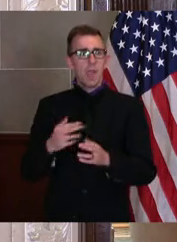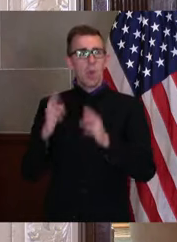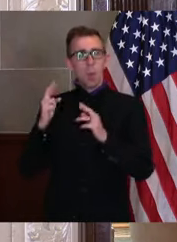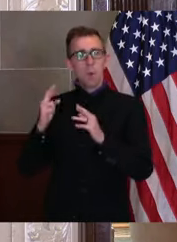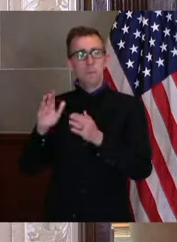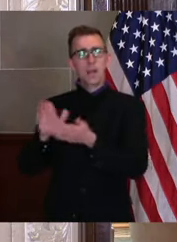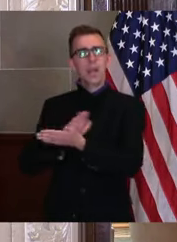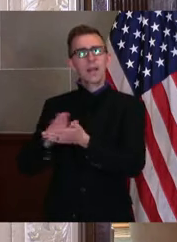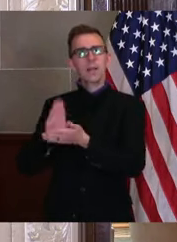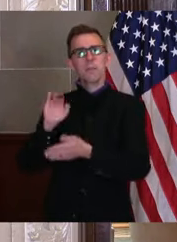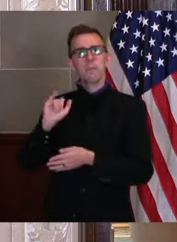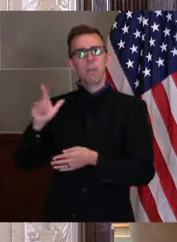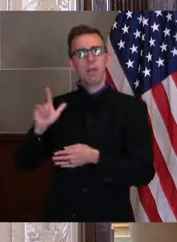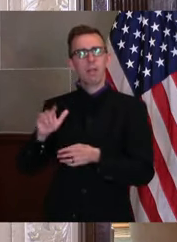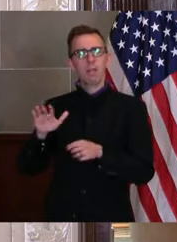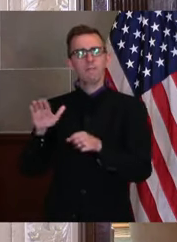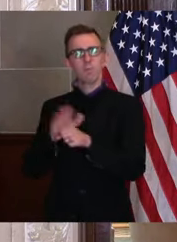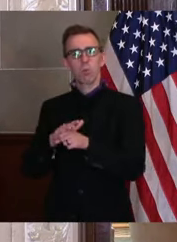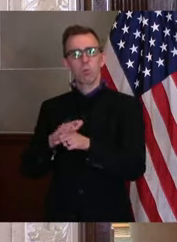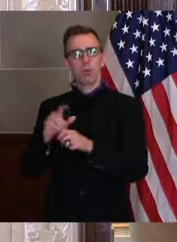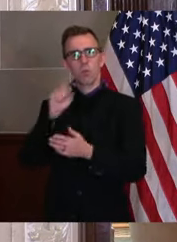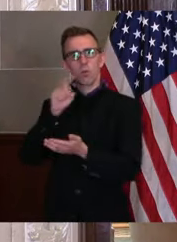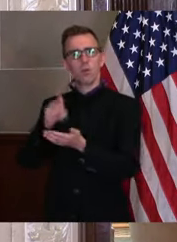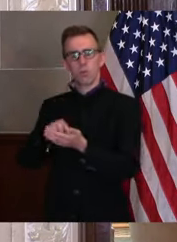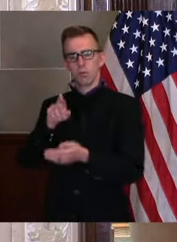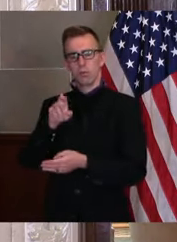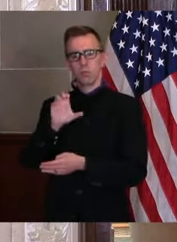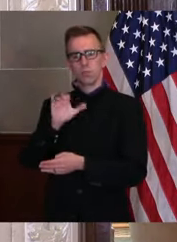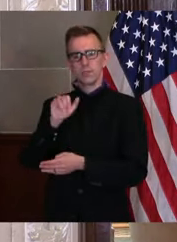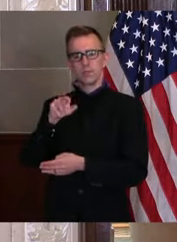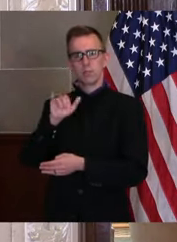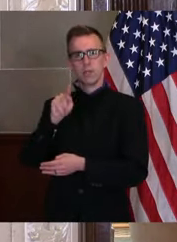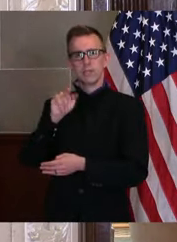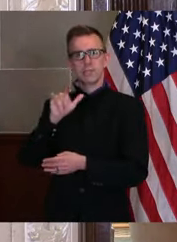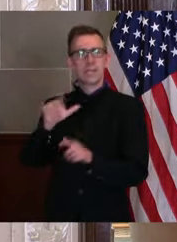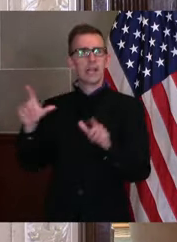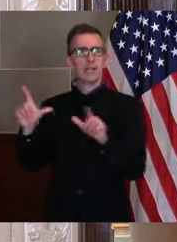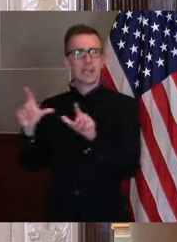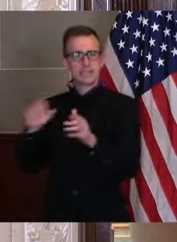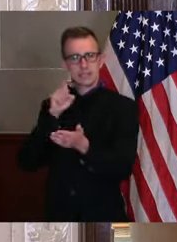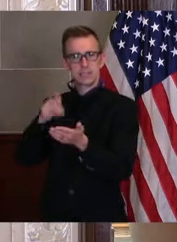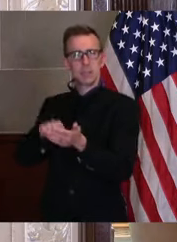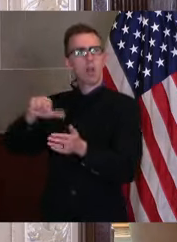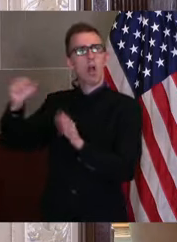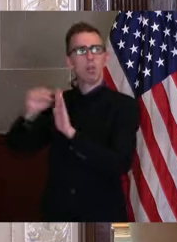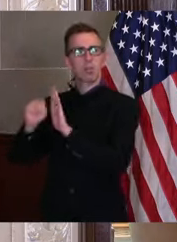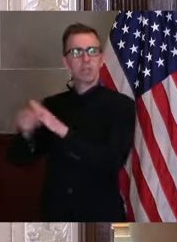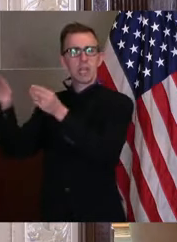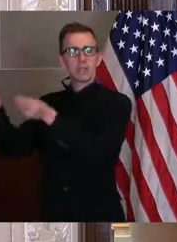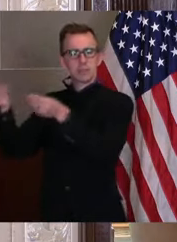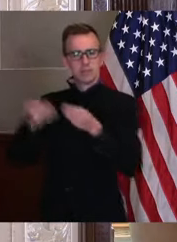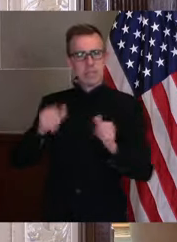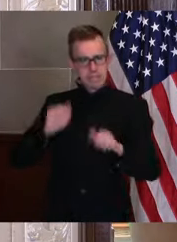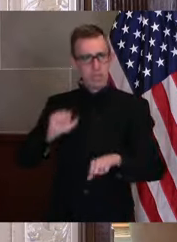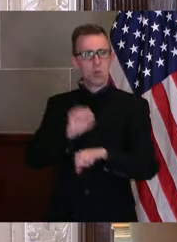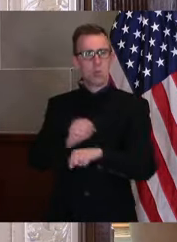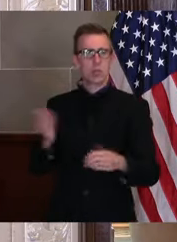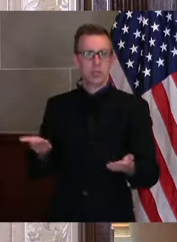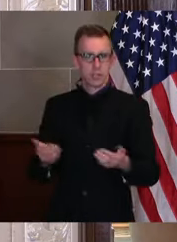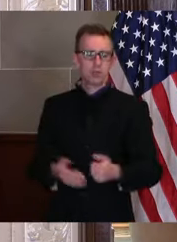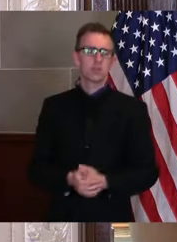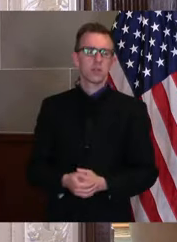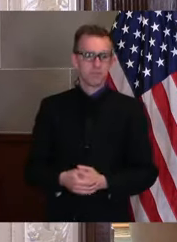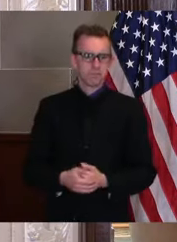is good, like full reciprocity. I think that getting that done and the military reciprocity we got done this year were two